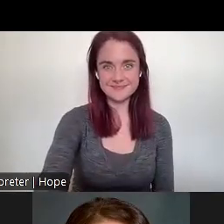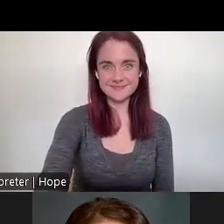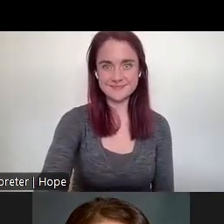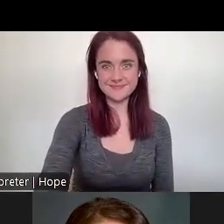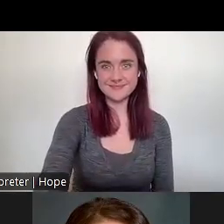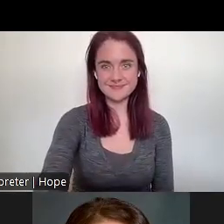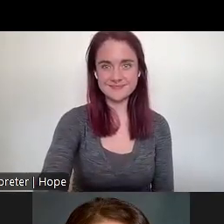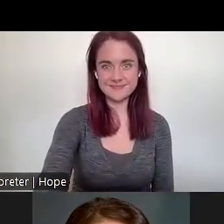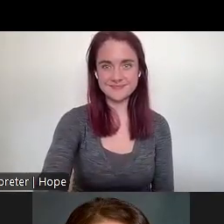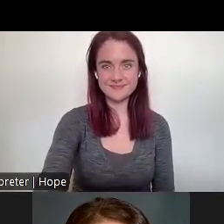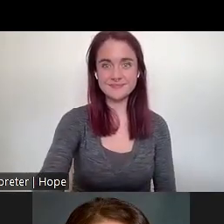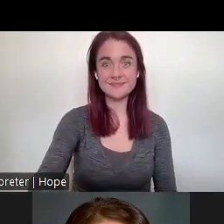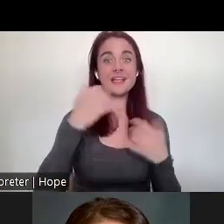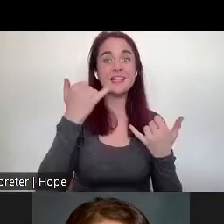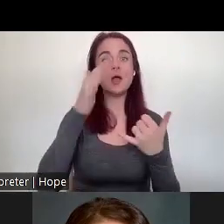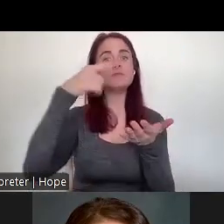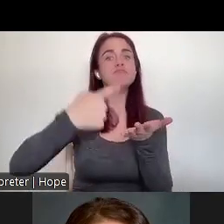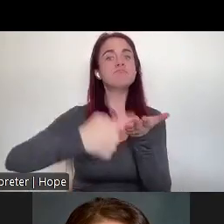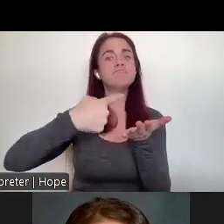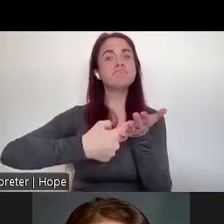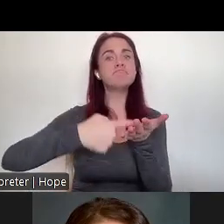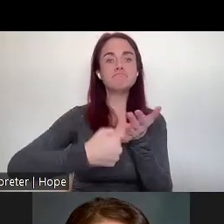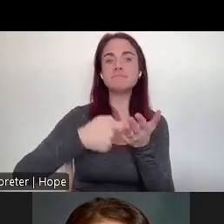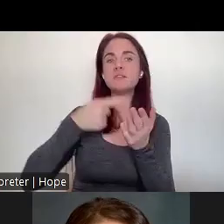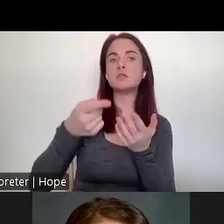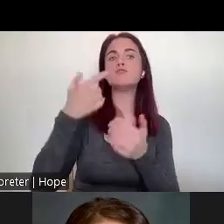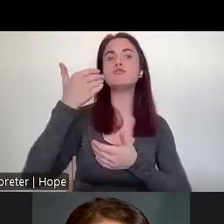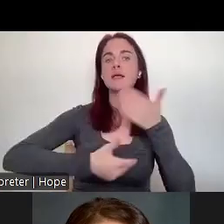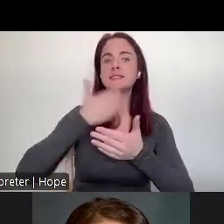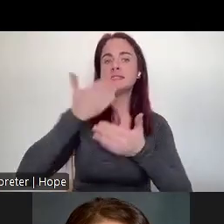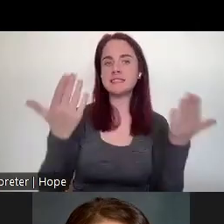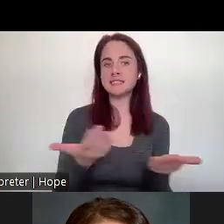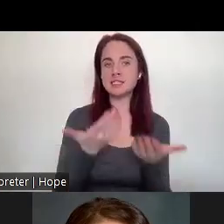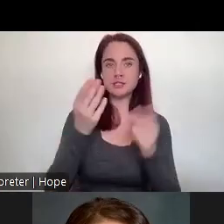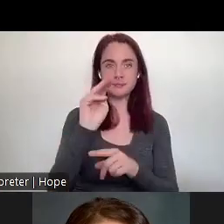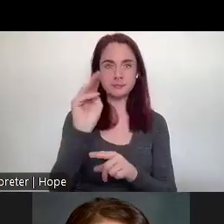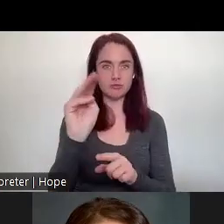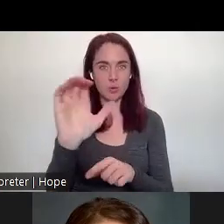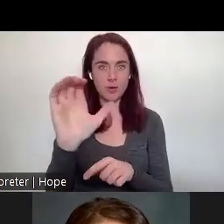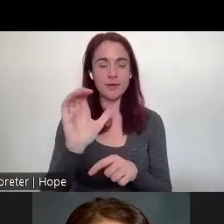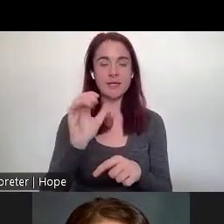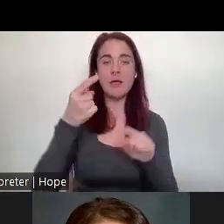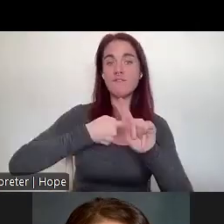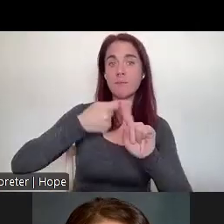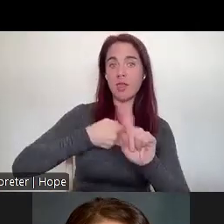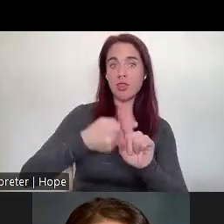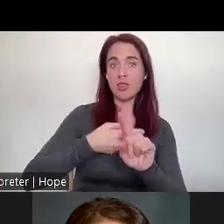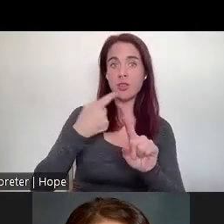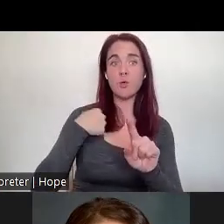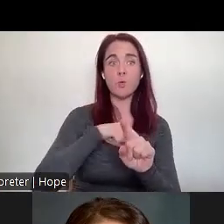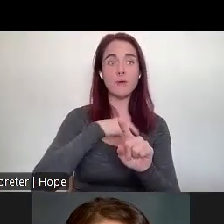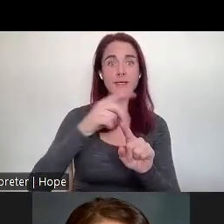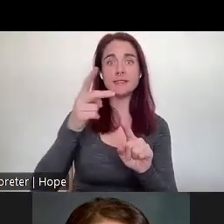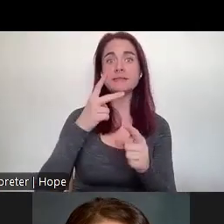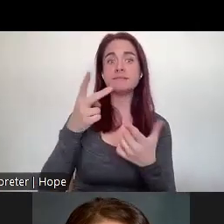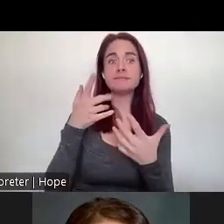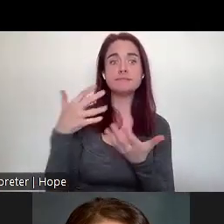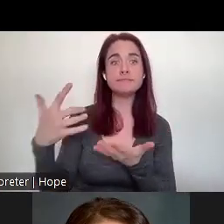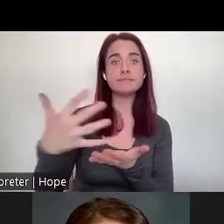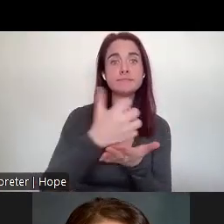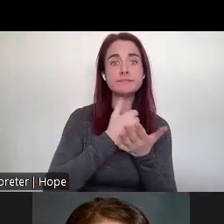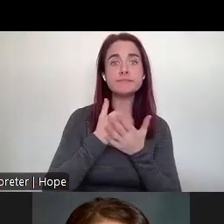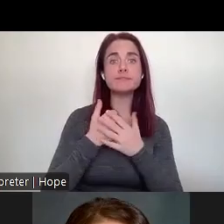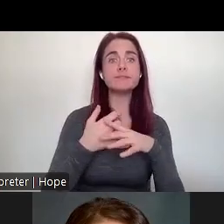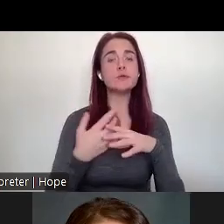Next, I will discuss our HPV surveillance processes in Monroe County. On a monthly basis, we receive queries from 4 local